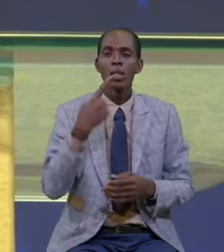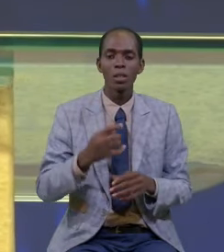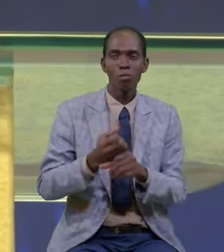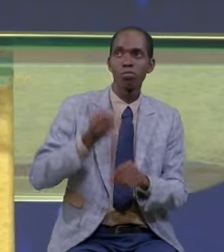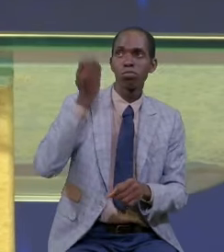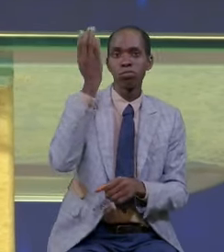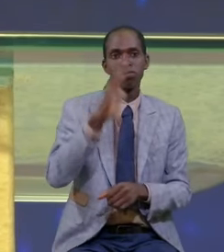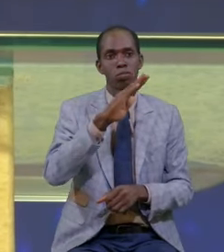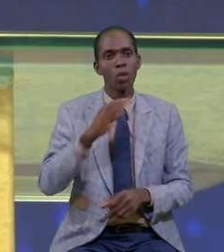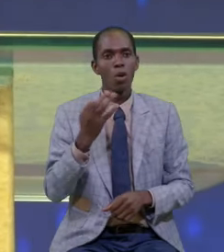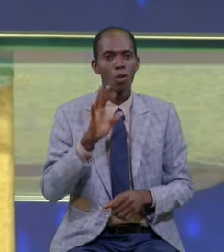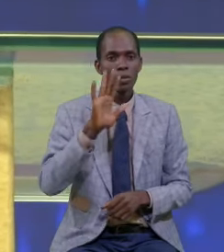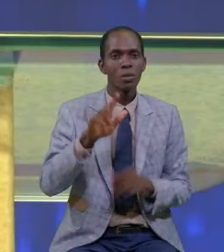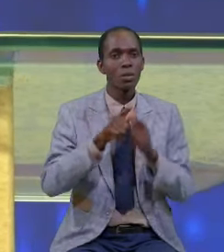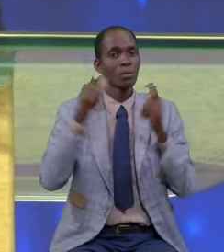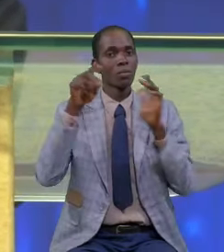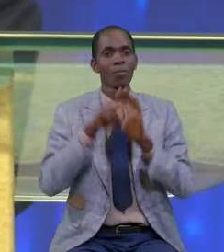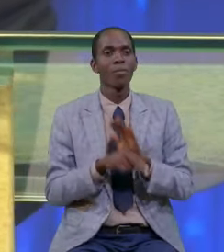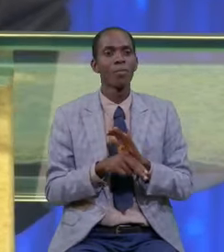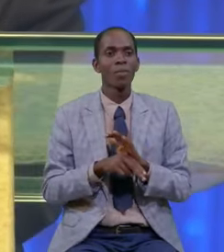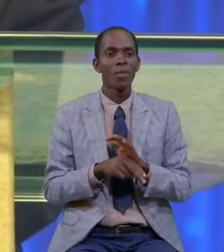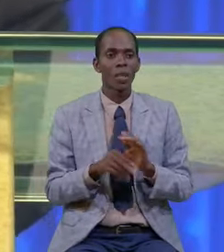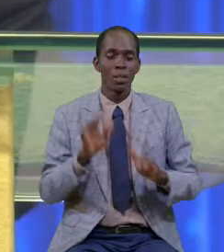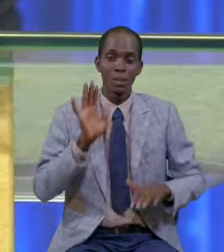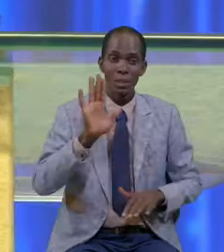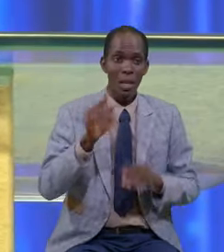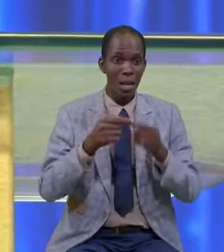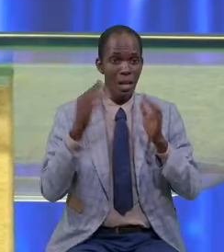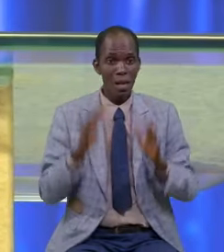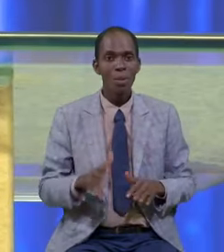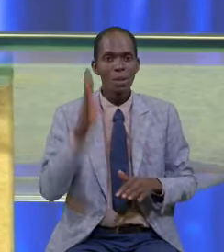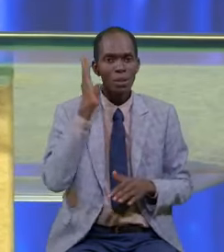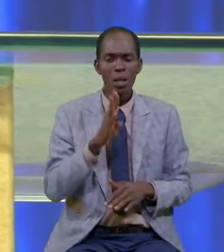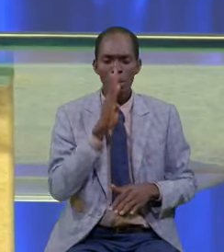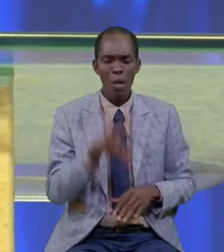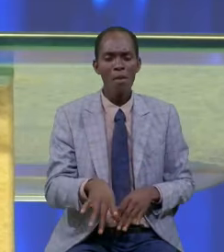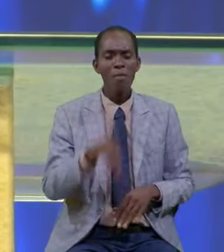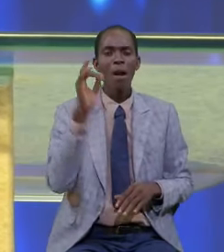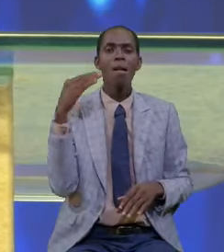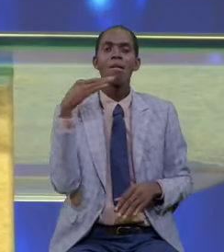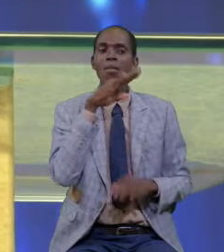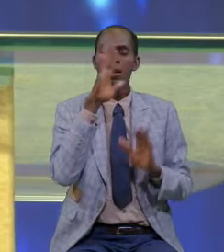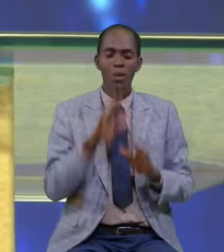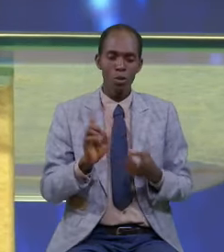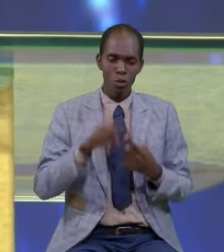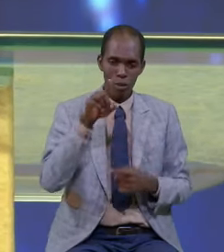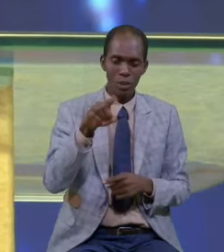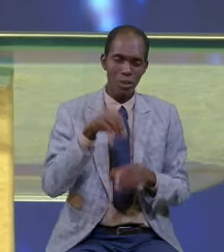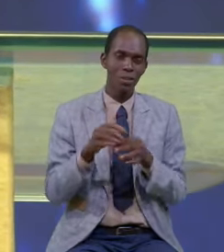thy excellency. Thine enemies shall be found liars unto thee.